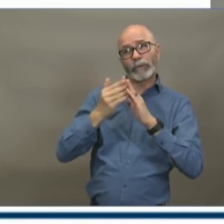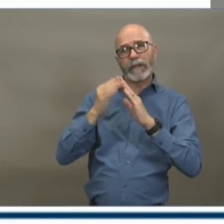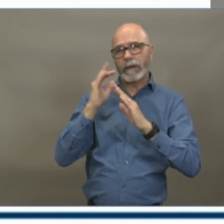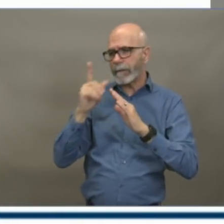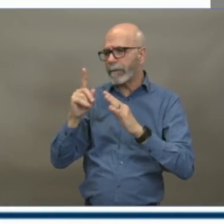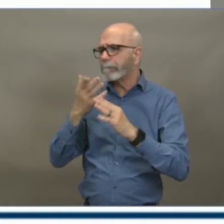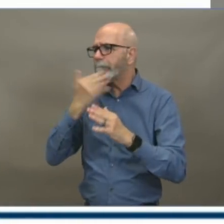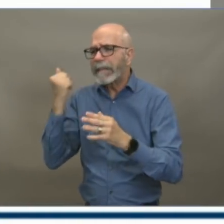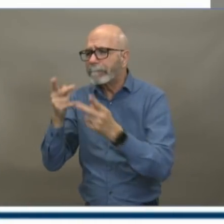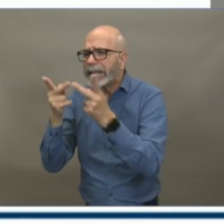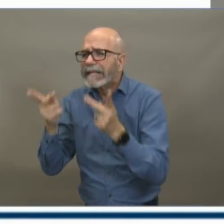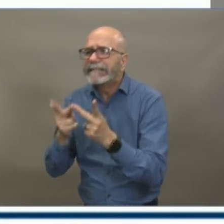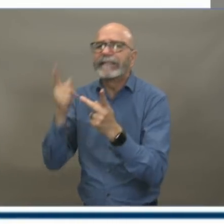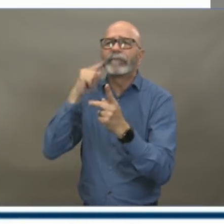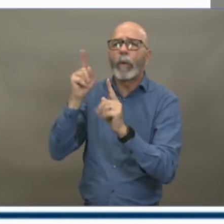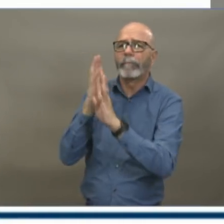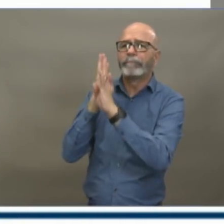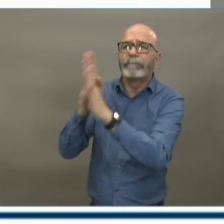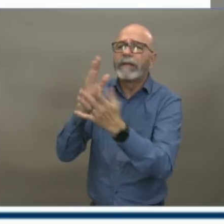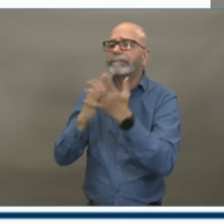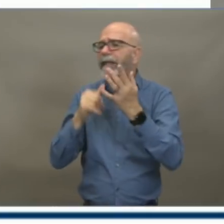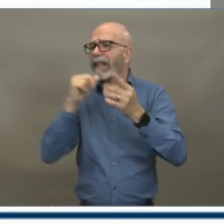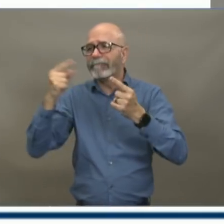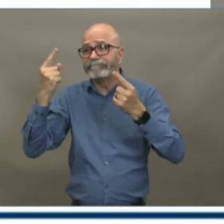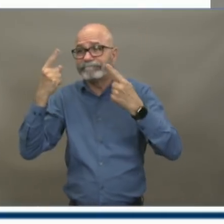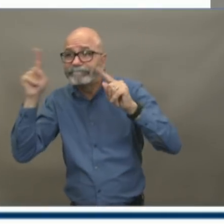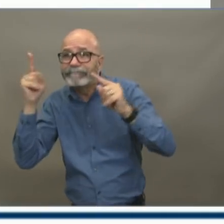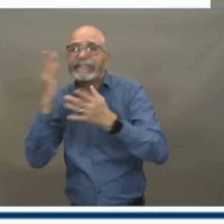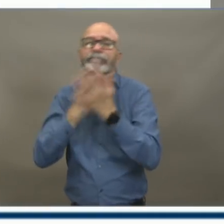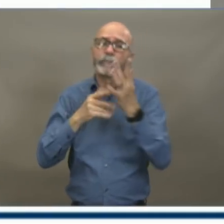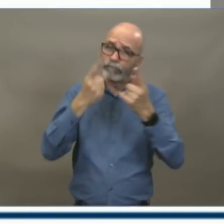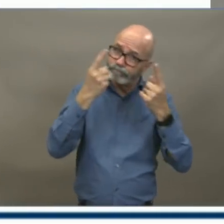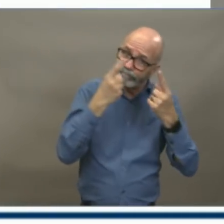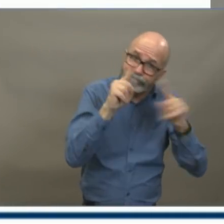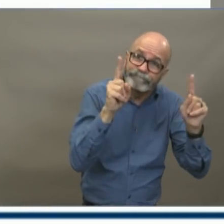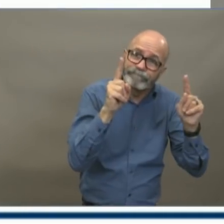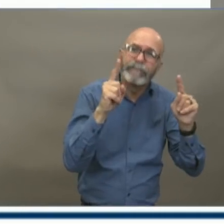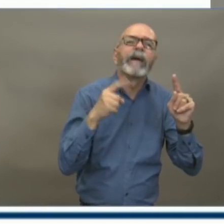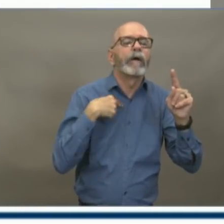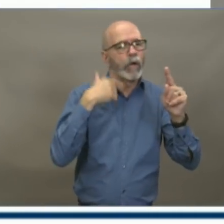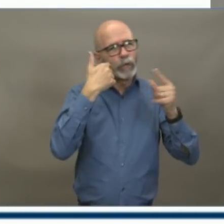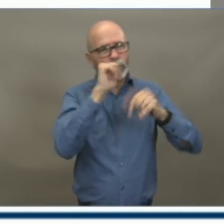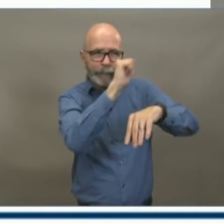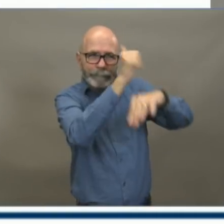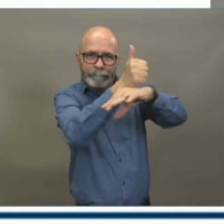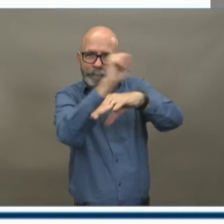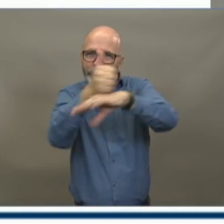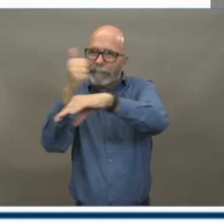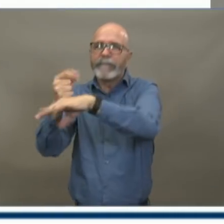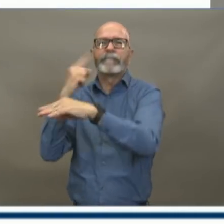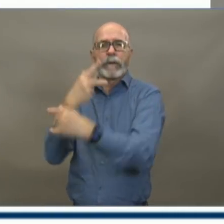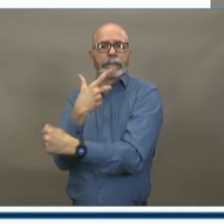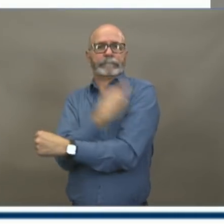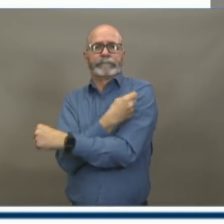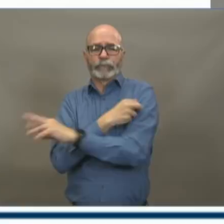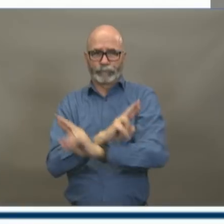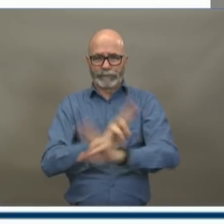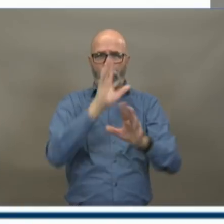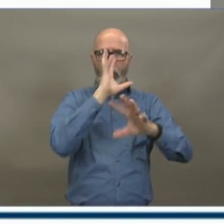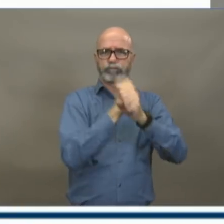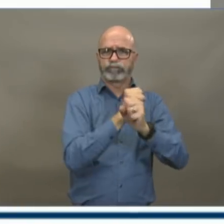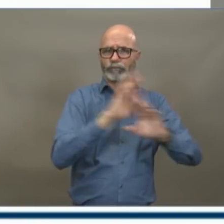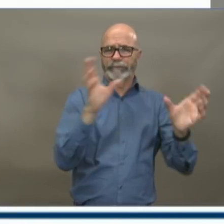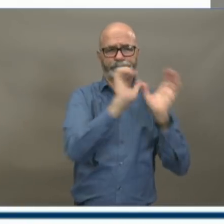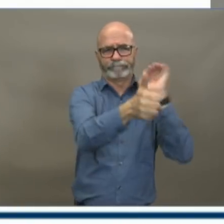we're ready to administer large quantities of vaccine, we are able to do so immediately. So we're starting with a